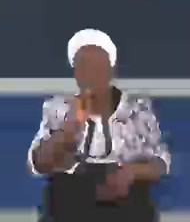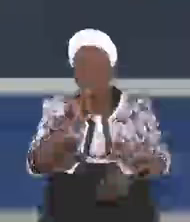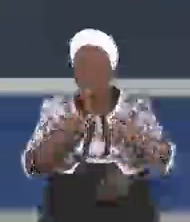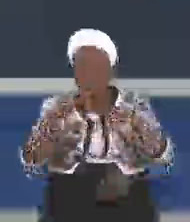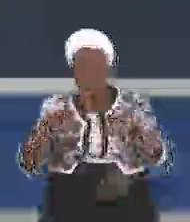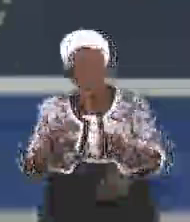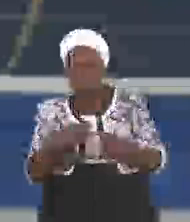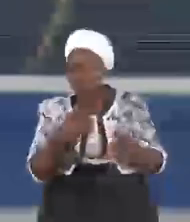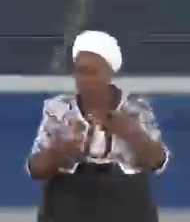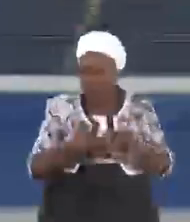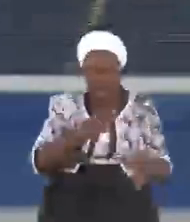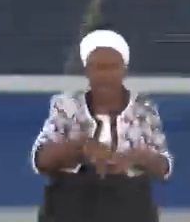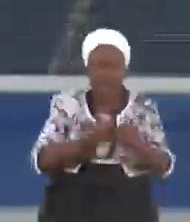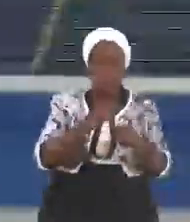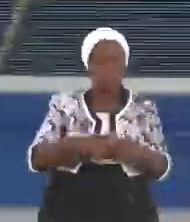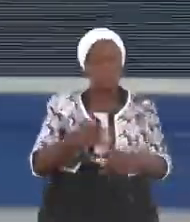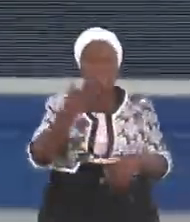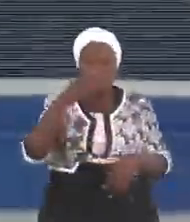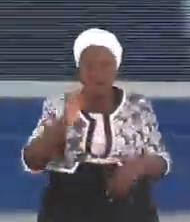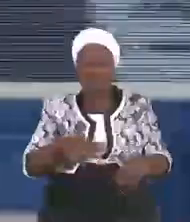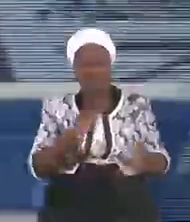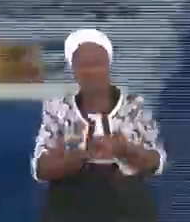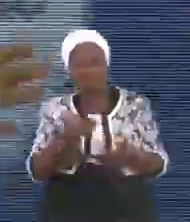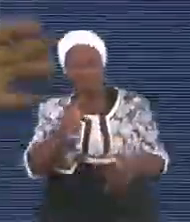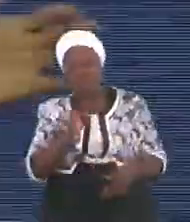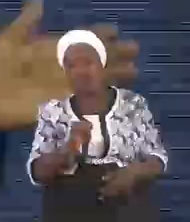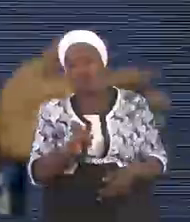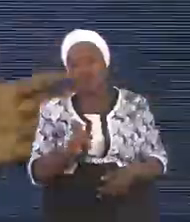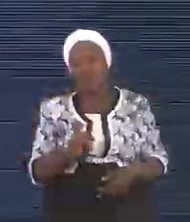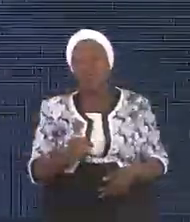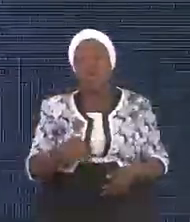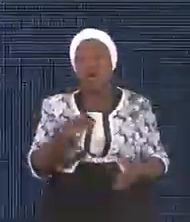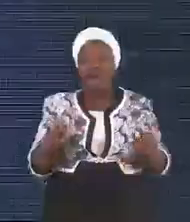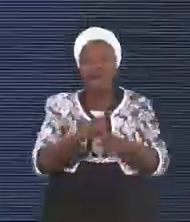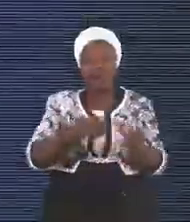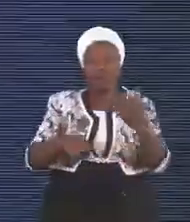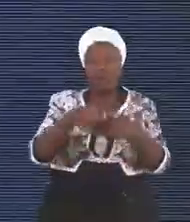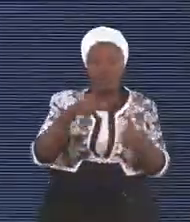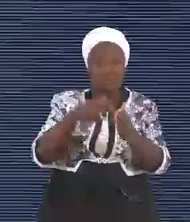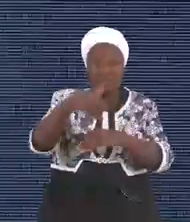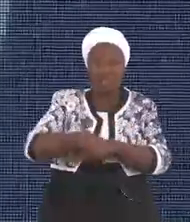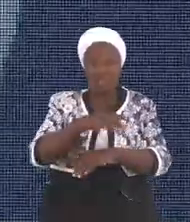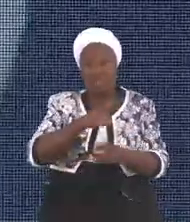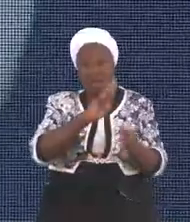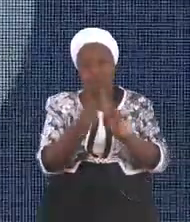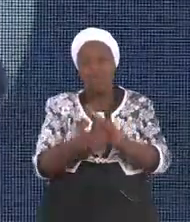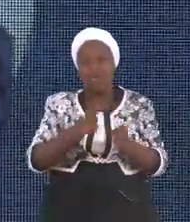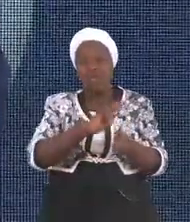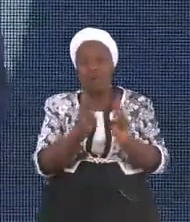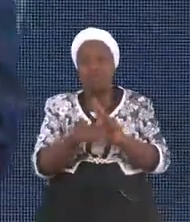and evil you have committed, as you return tonight, the repentant returnee is received.